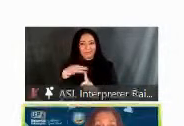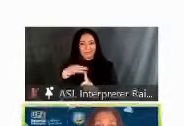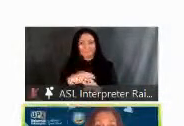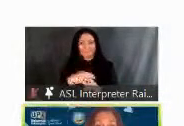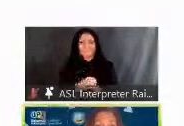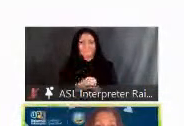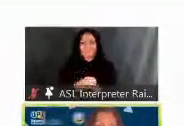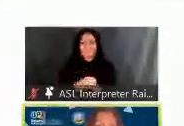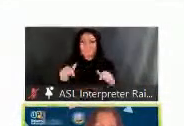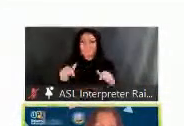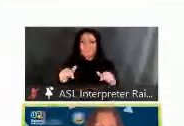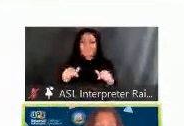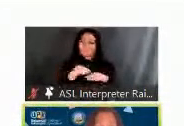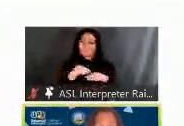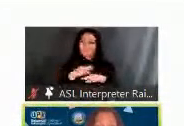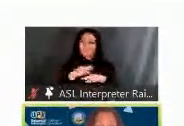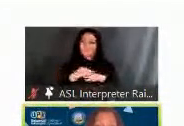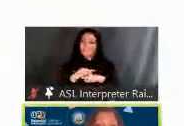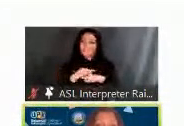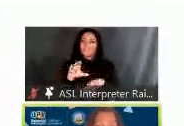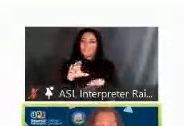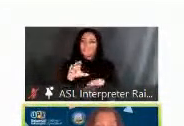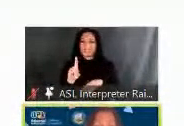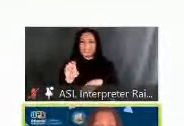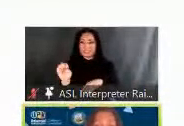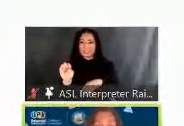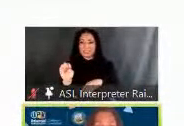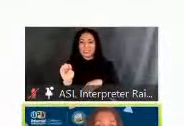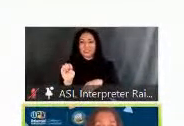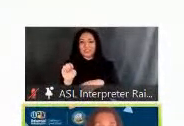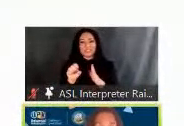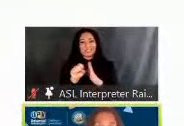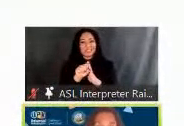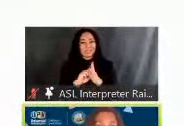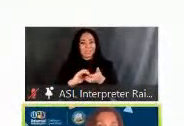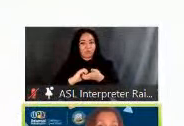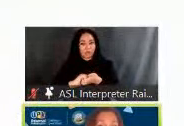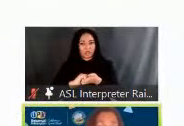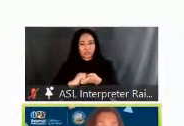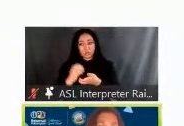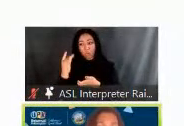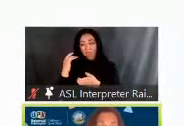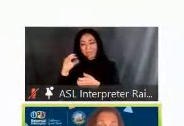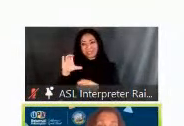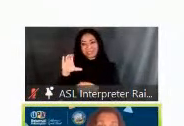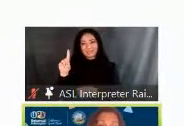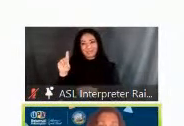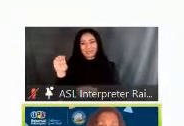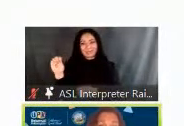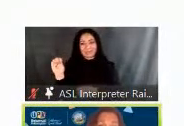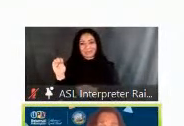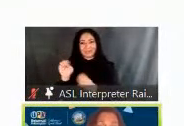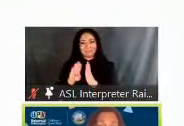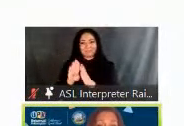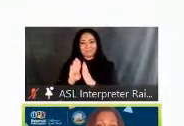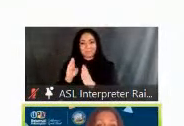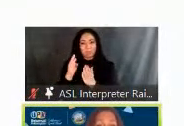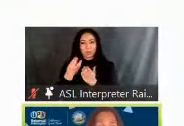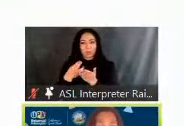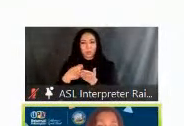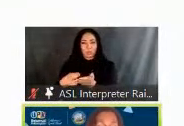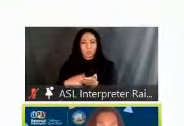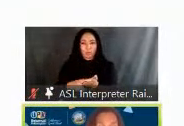advisors for the CDE and the state partners as CDE develops a report to the legislature and Department of Finance